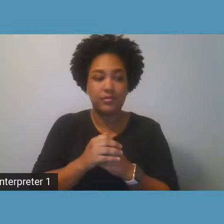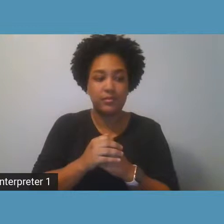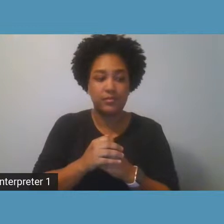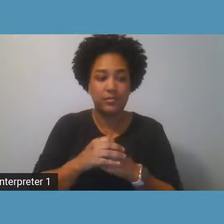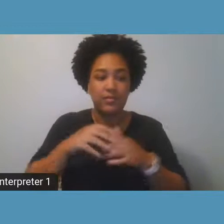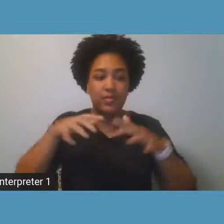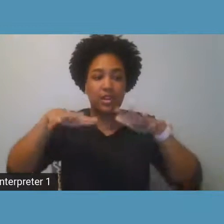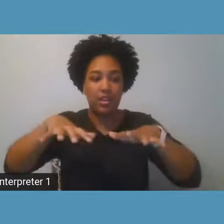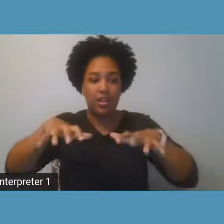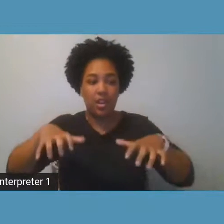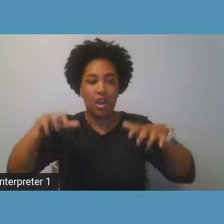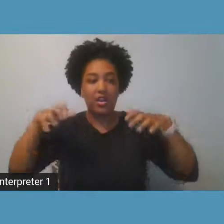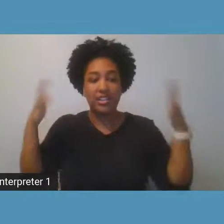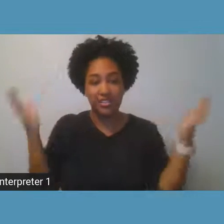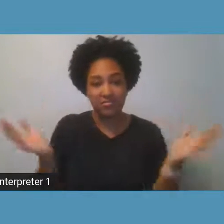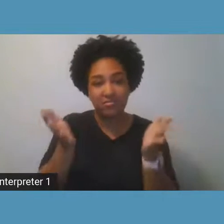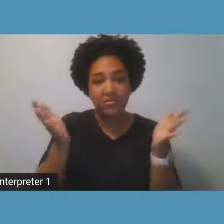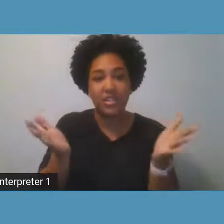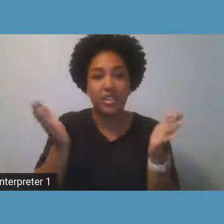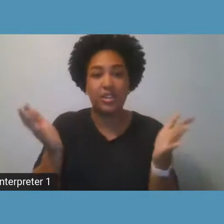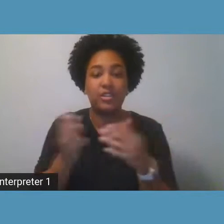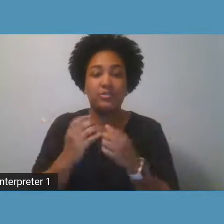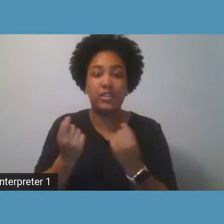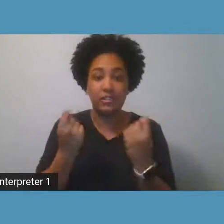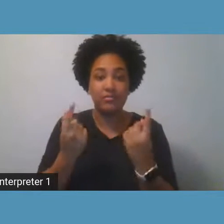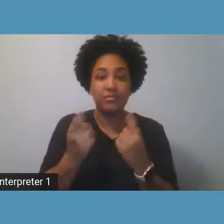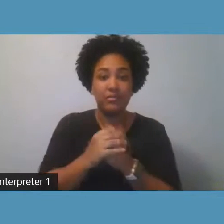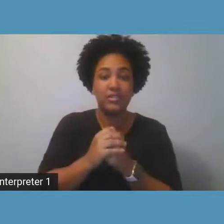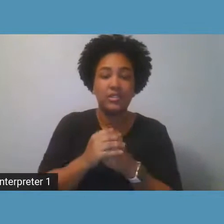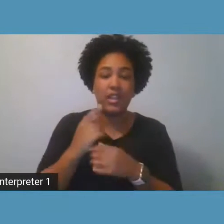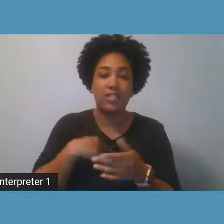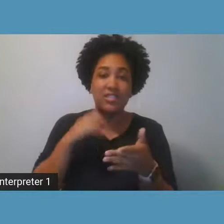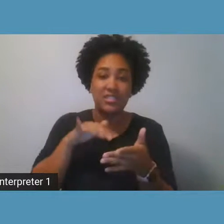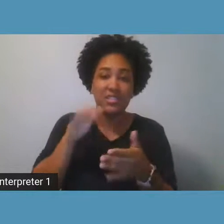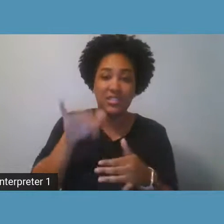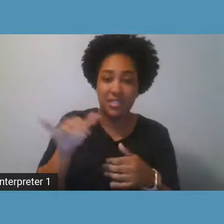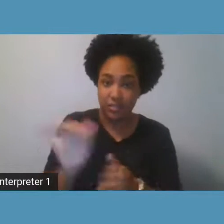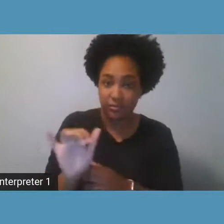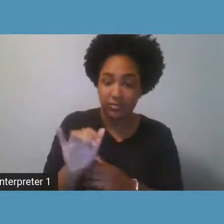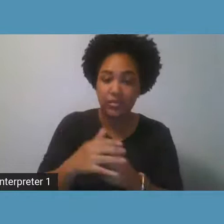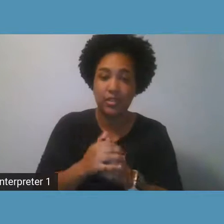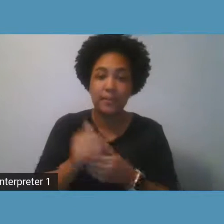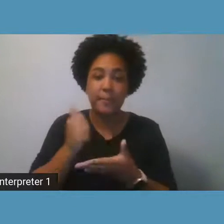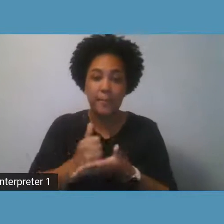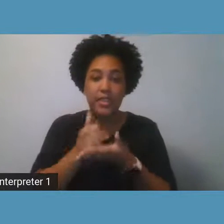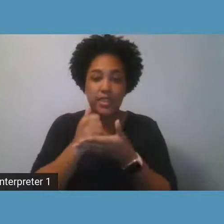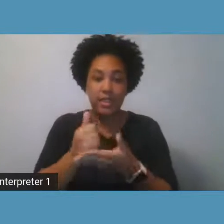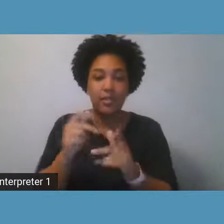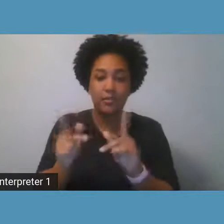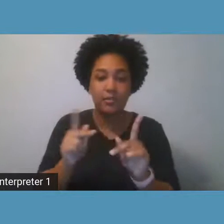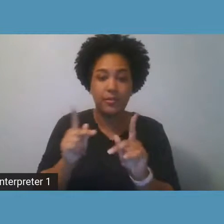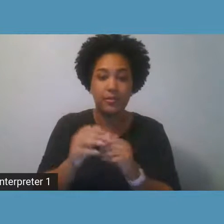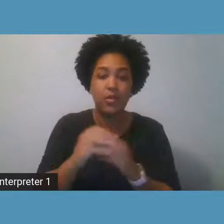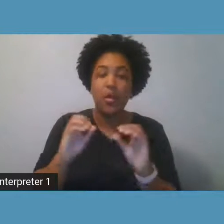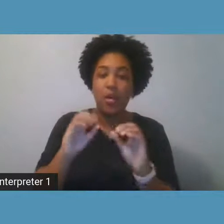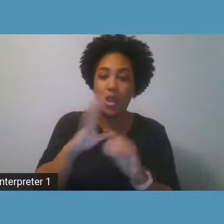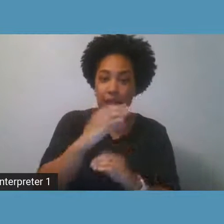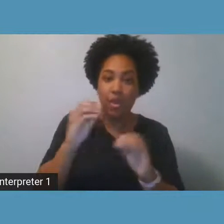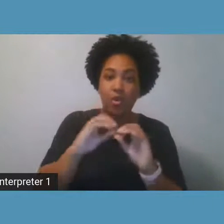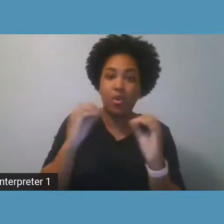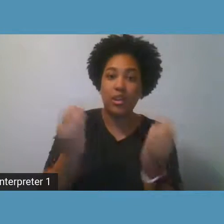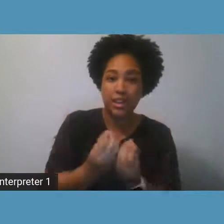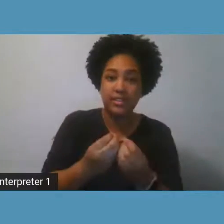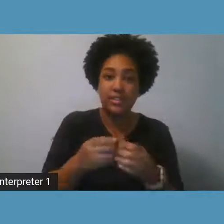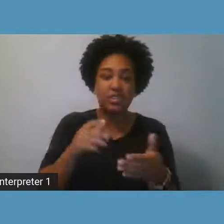public speaking, her work centers on managing innovative research projects that help individuals and community organizations document